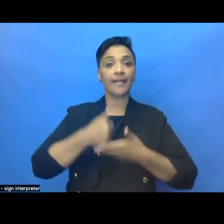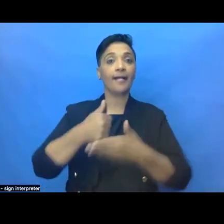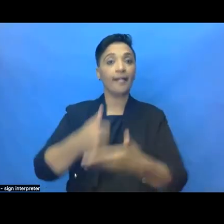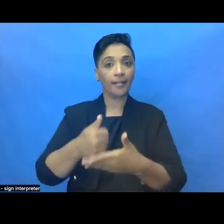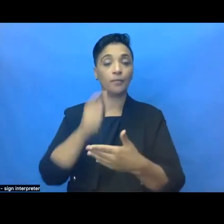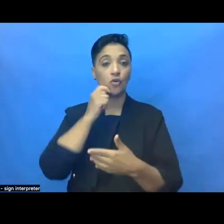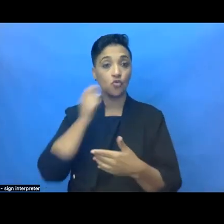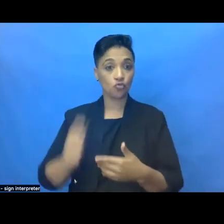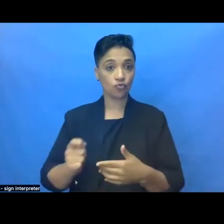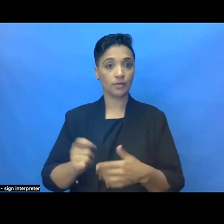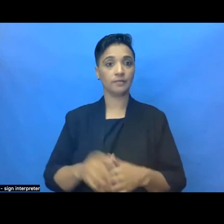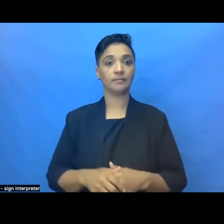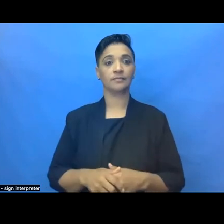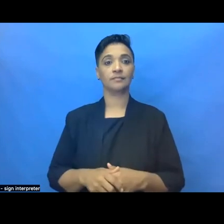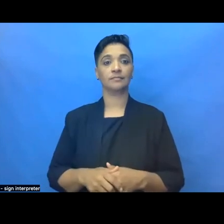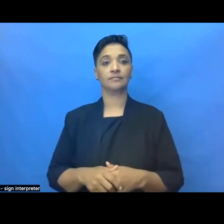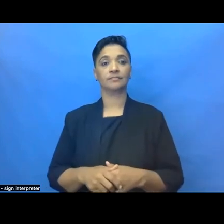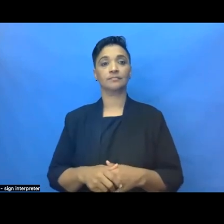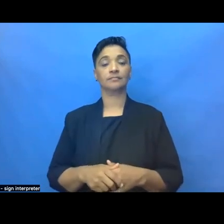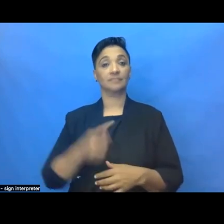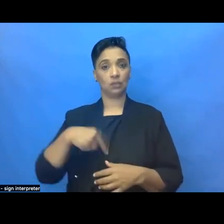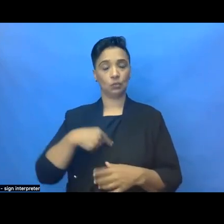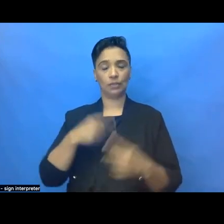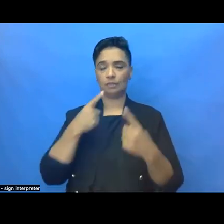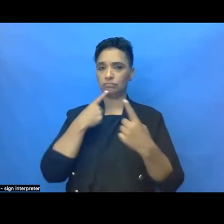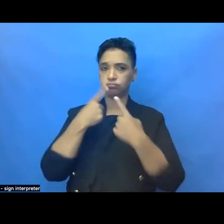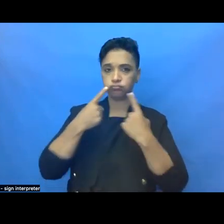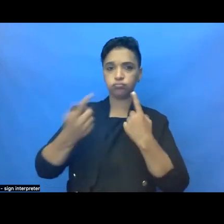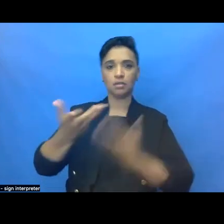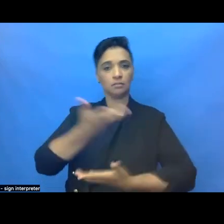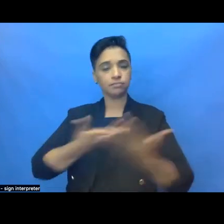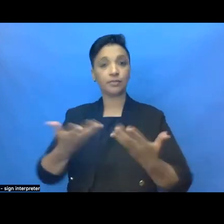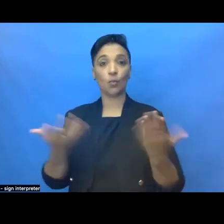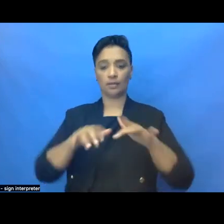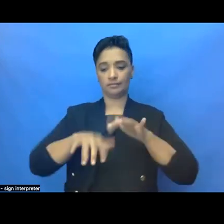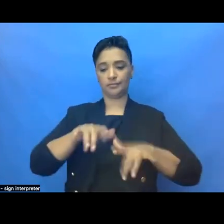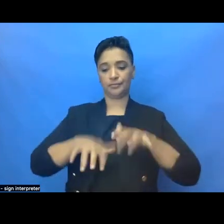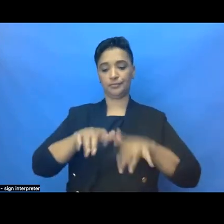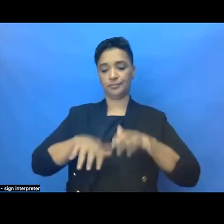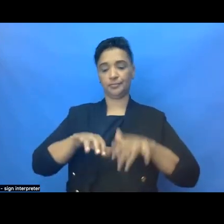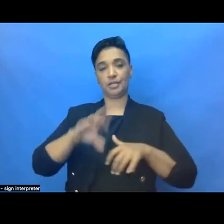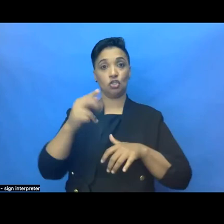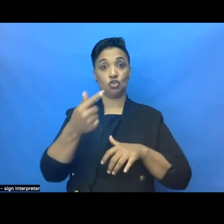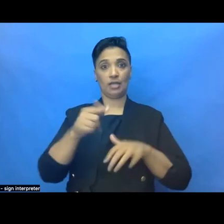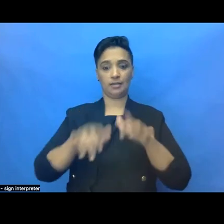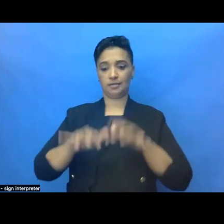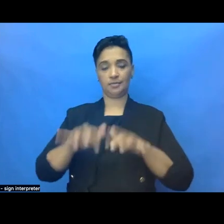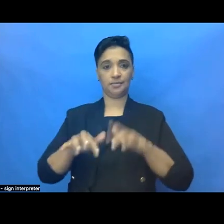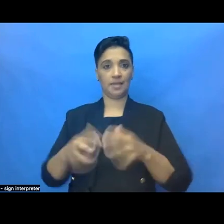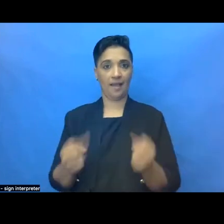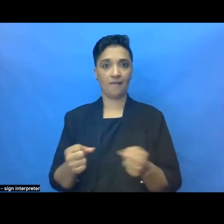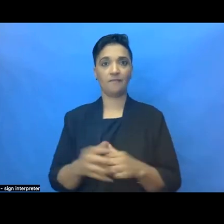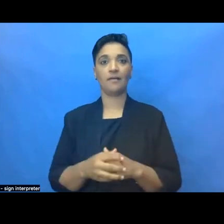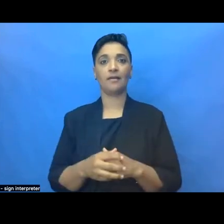have had a very vivid discussion in our chat box, and we will try